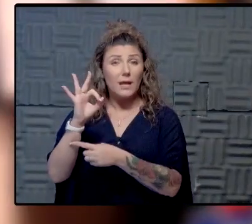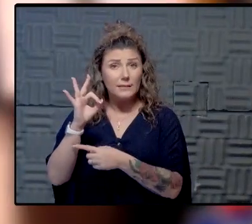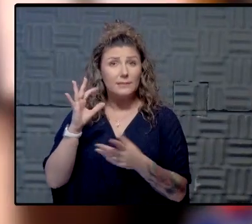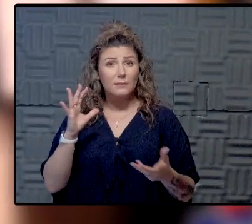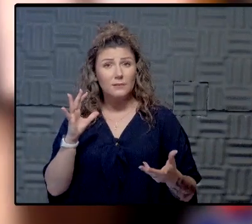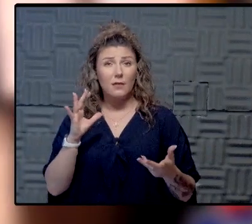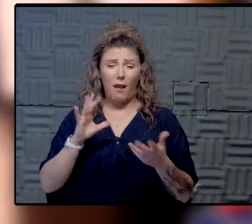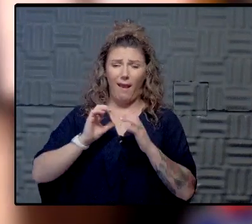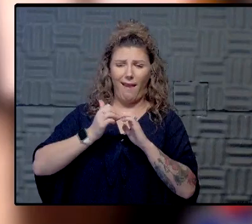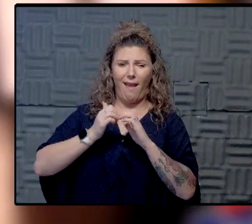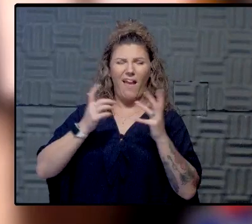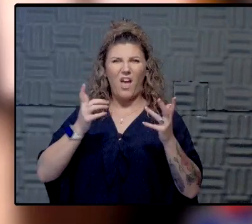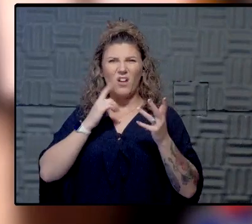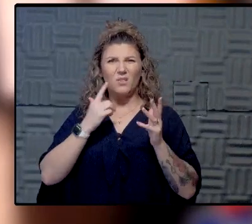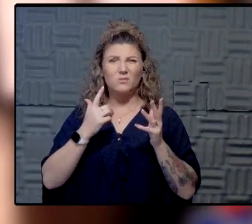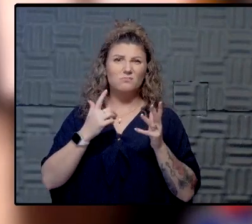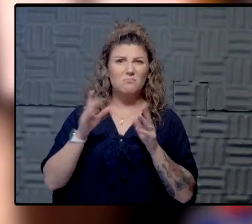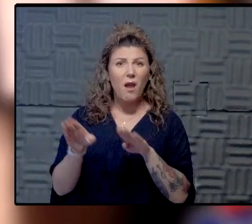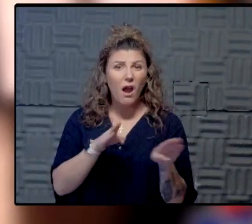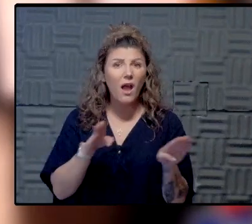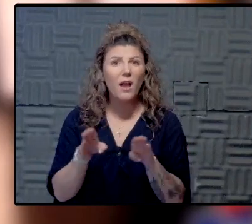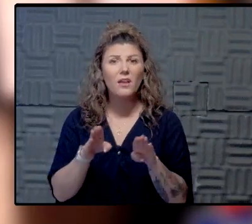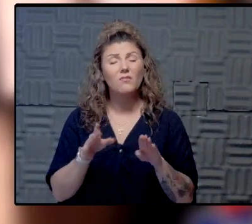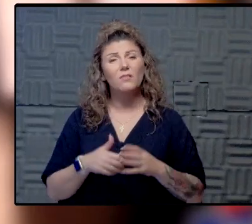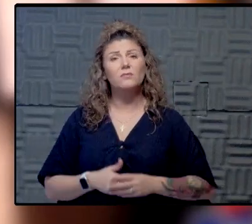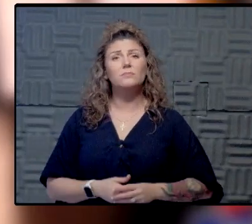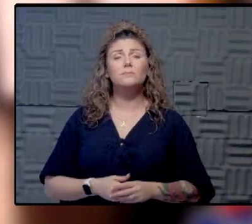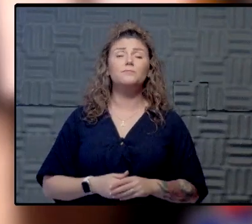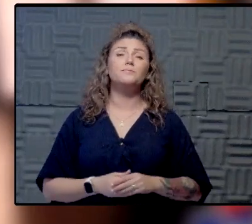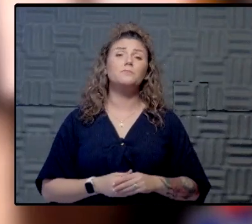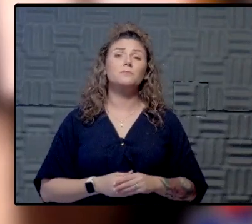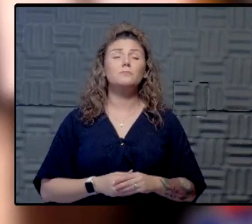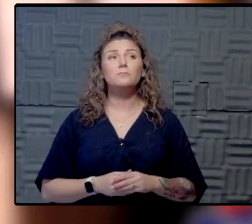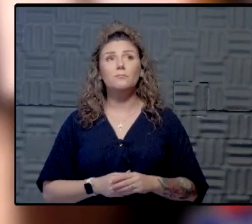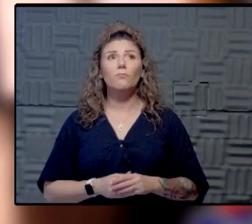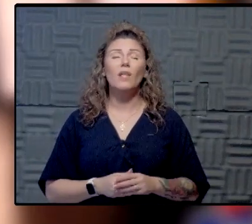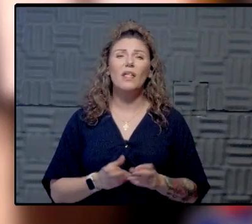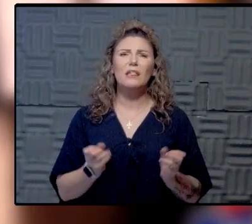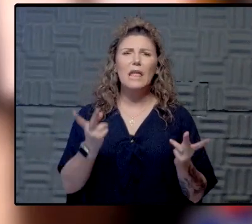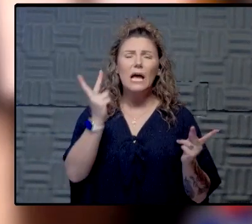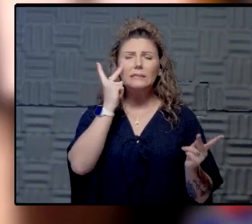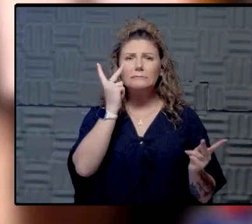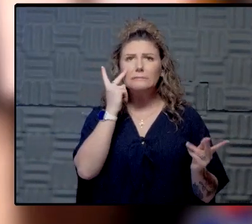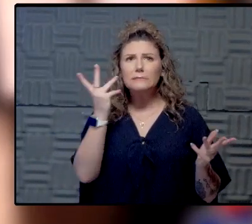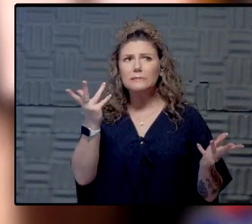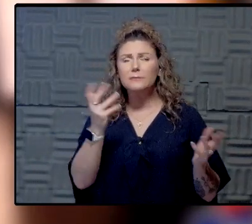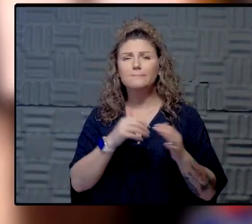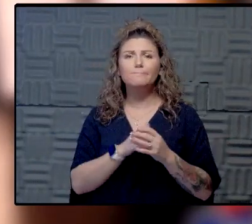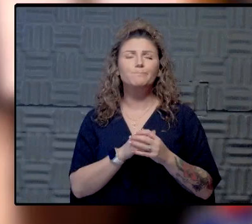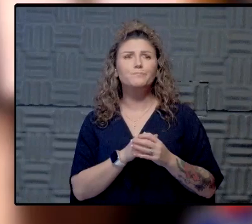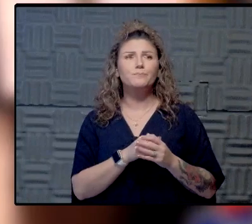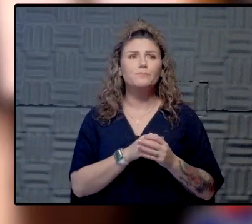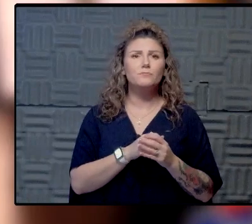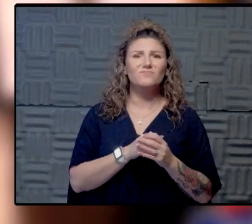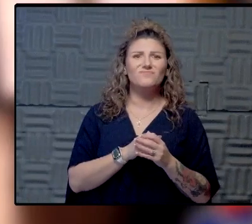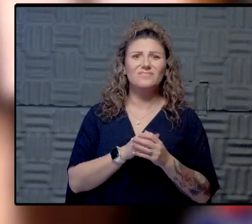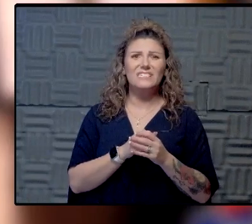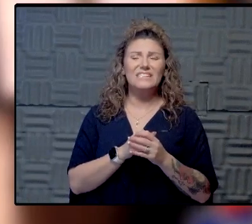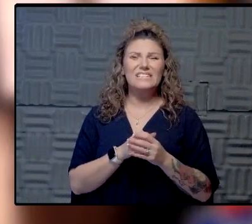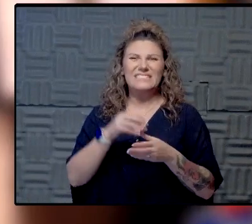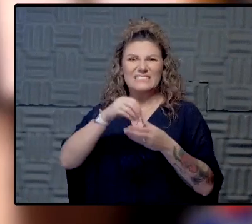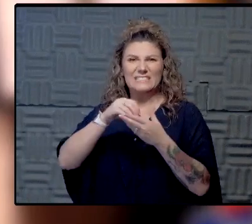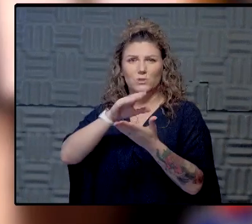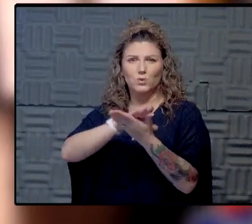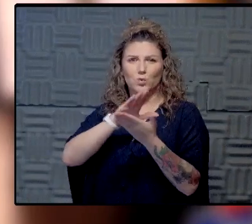you know, how are they presenting at that point? Well, a lot of what we see has to do with comes across in their school